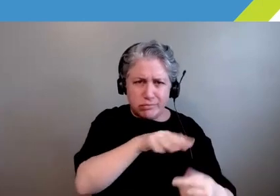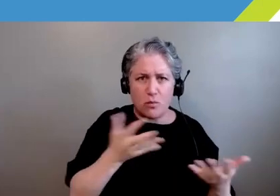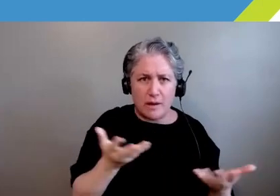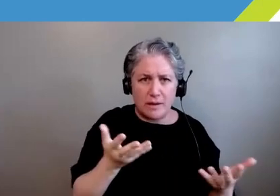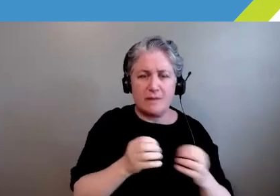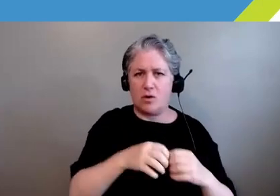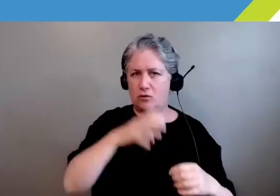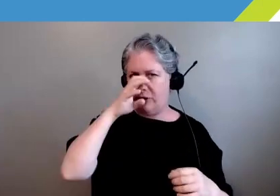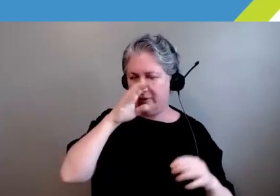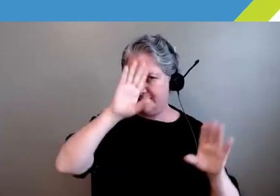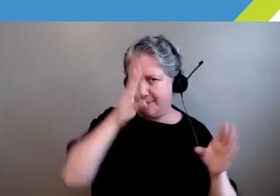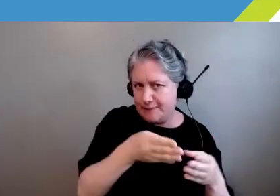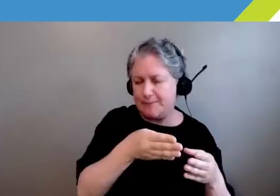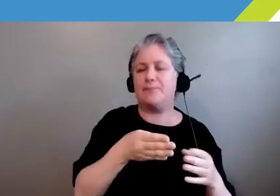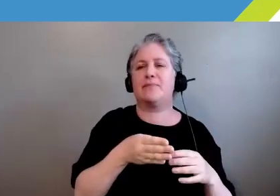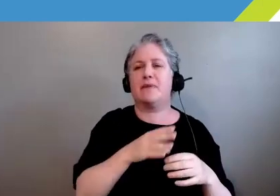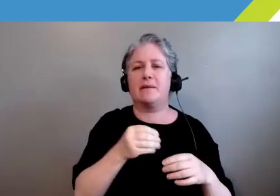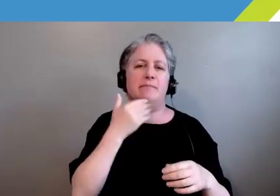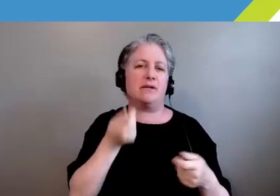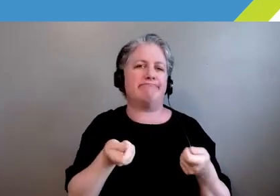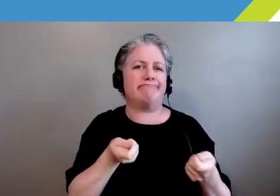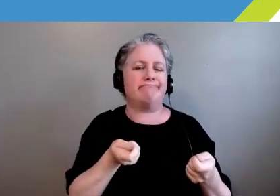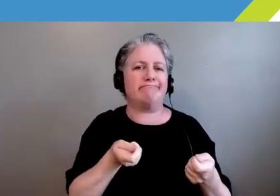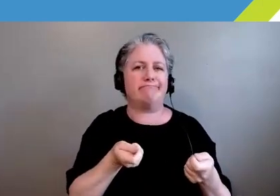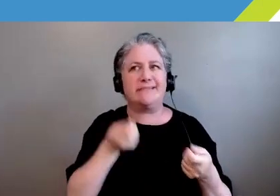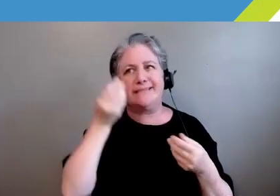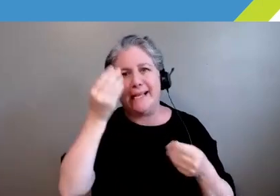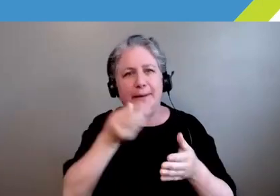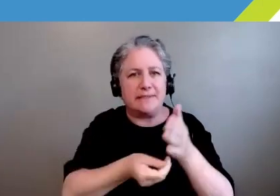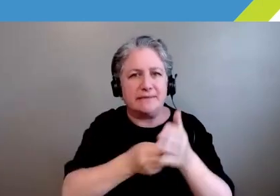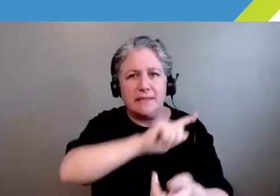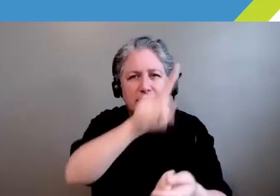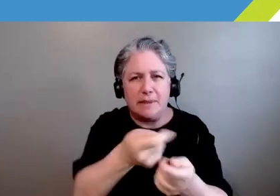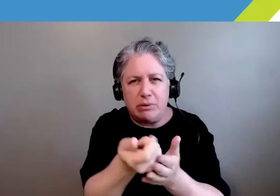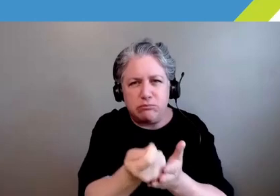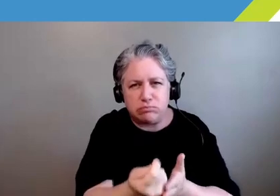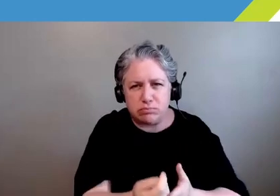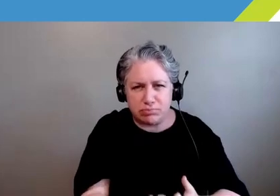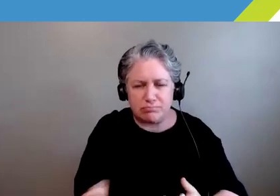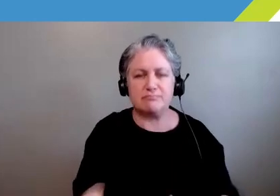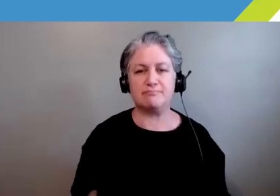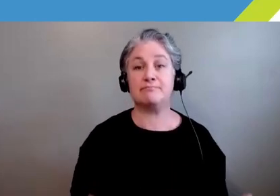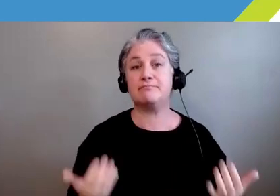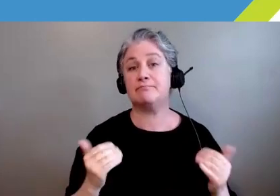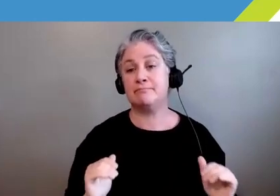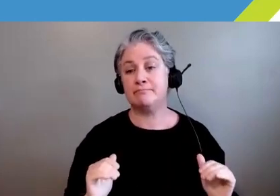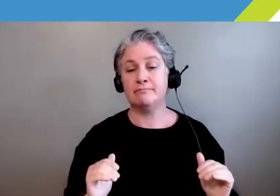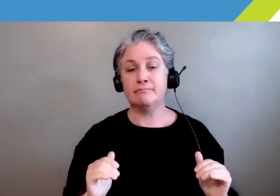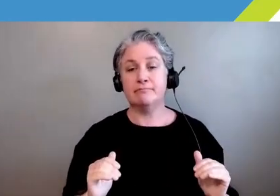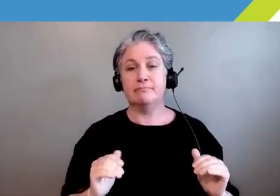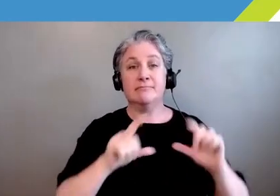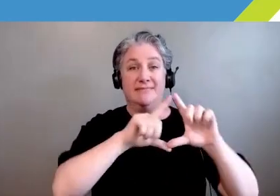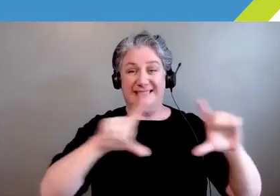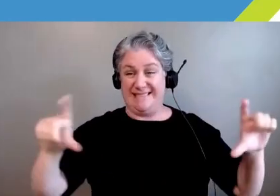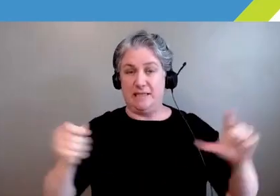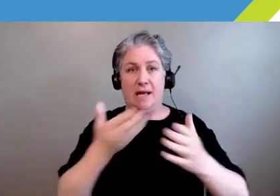So more rigorous in that fashion, and we have a better handle on missing data. We can try to minimize that better. And then at the very